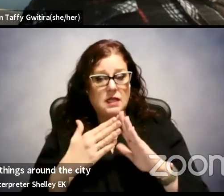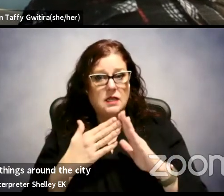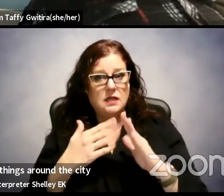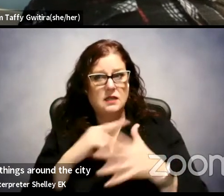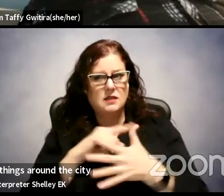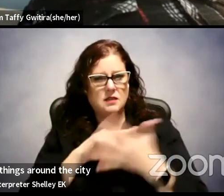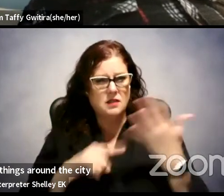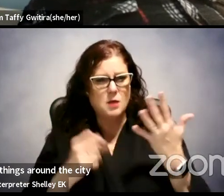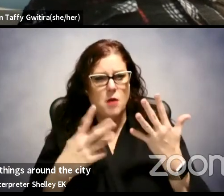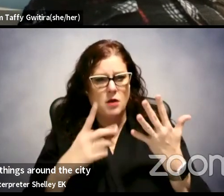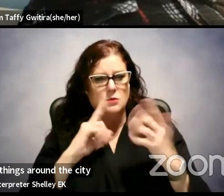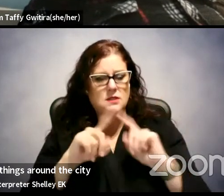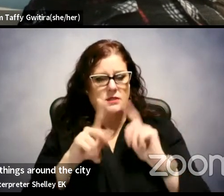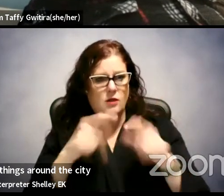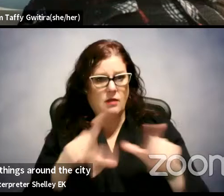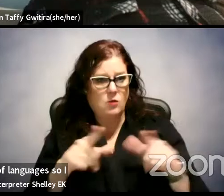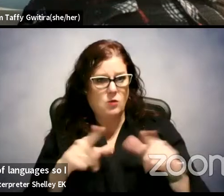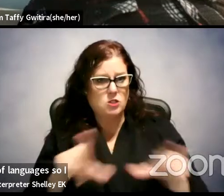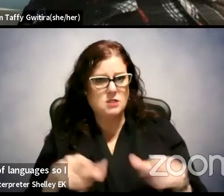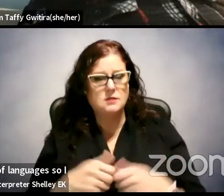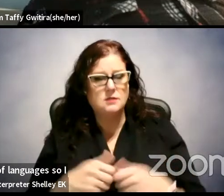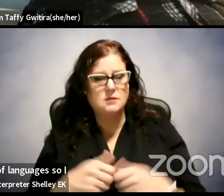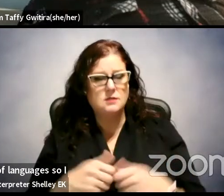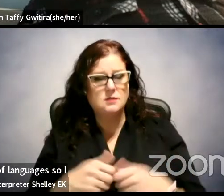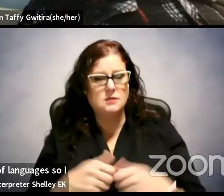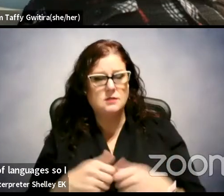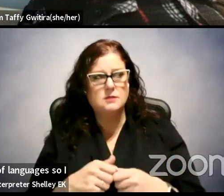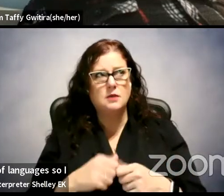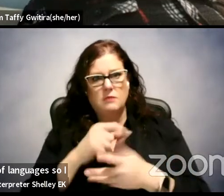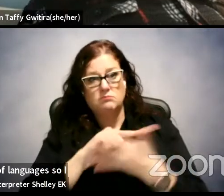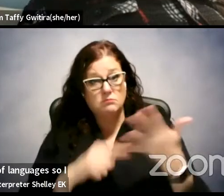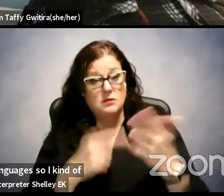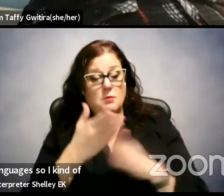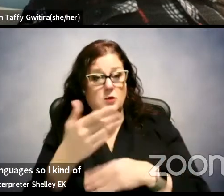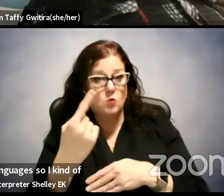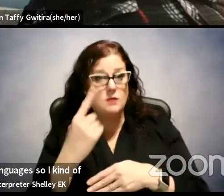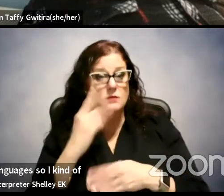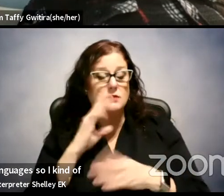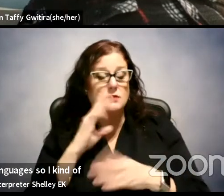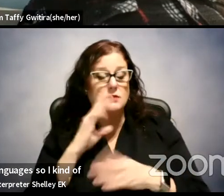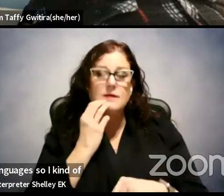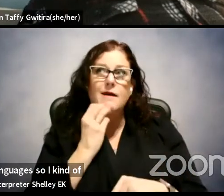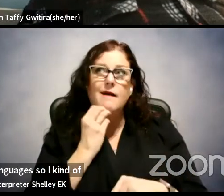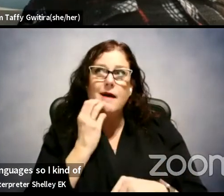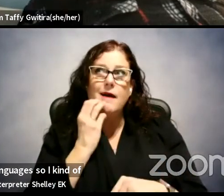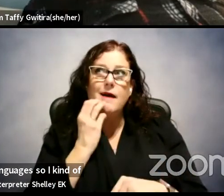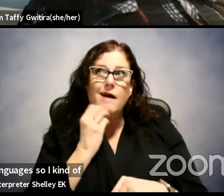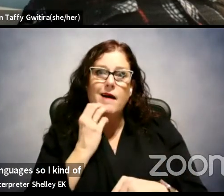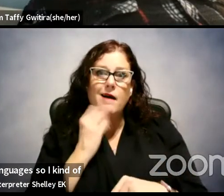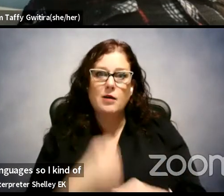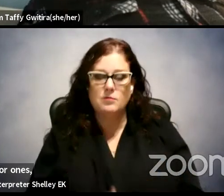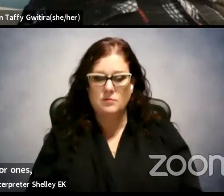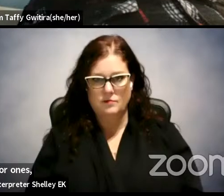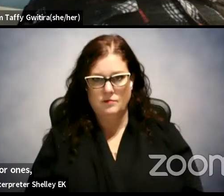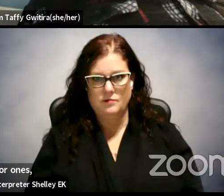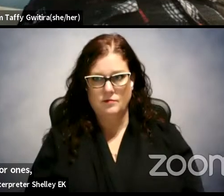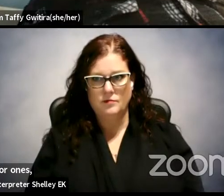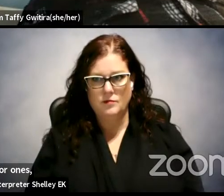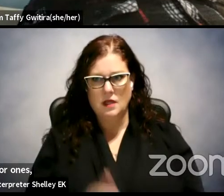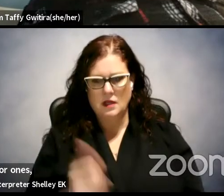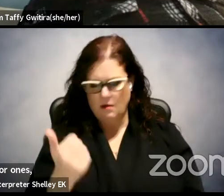multitude of languages. So I kind of want to hit the major ones, especially. I'm trying to think of the